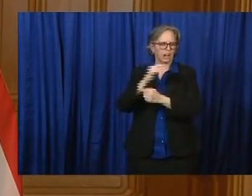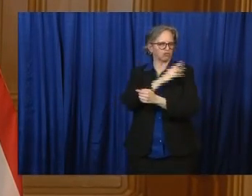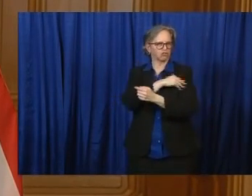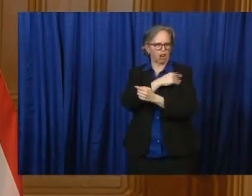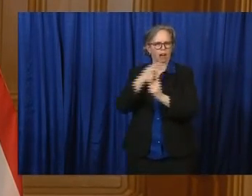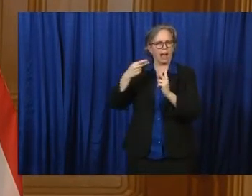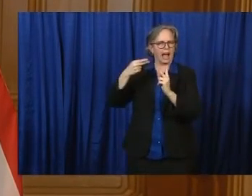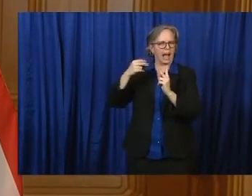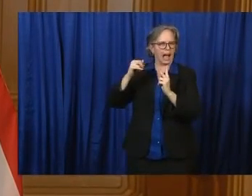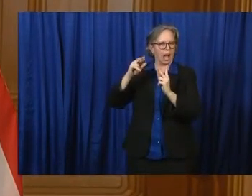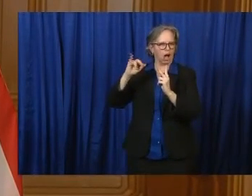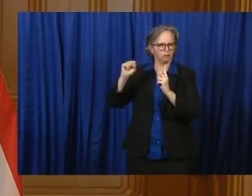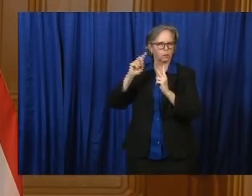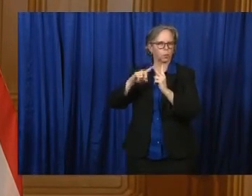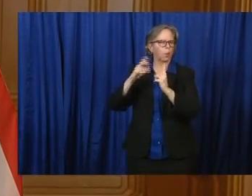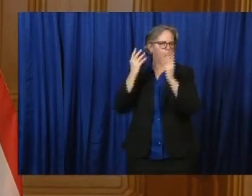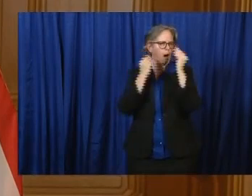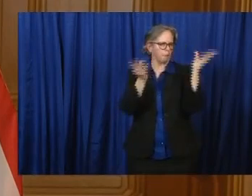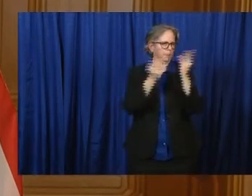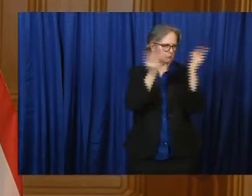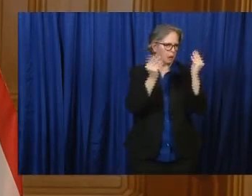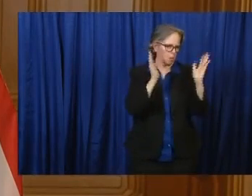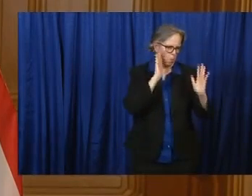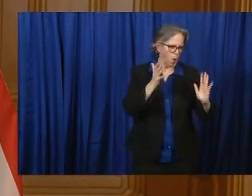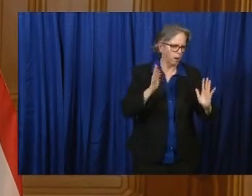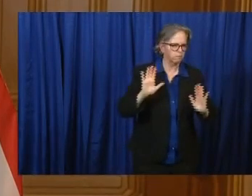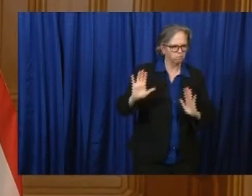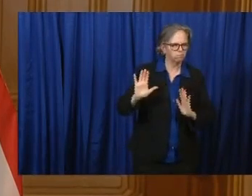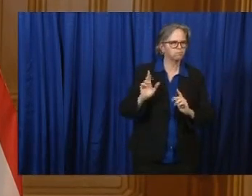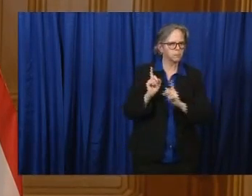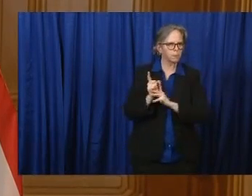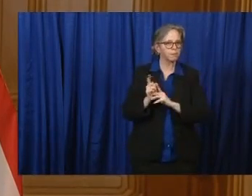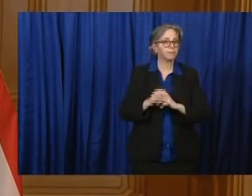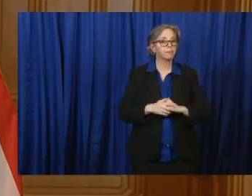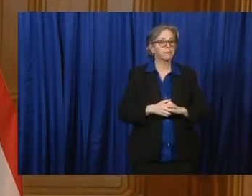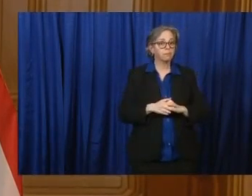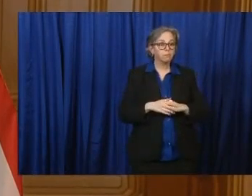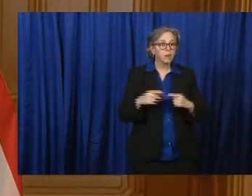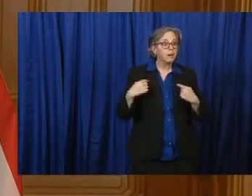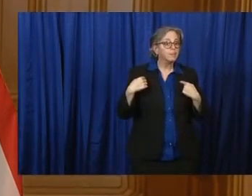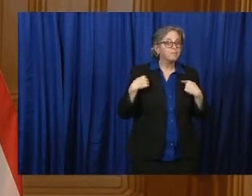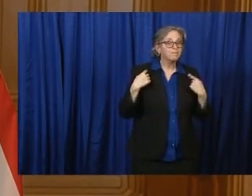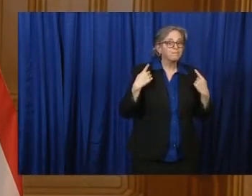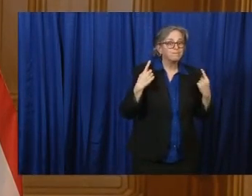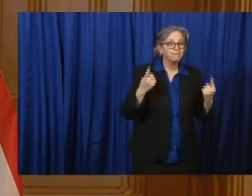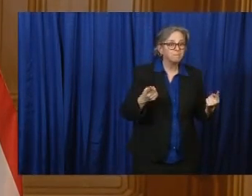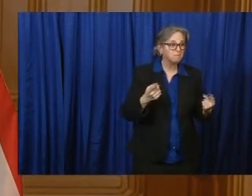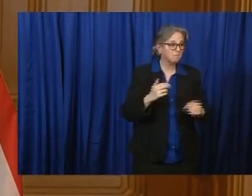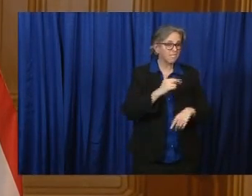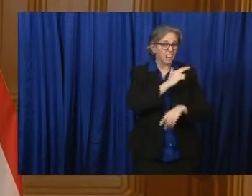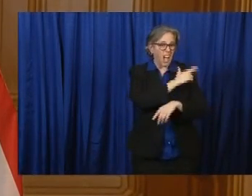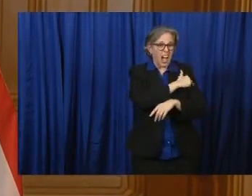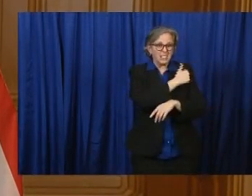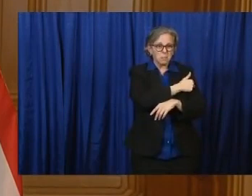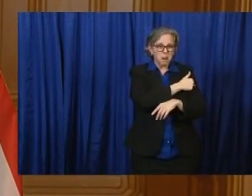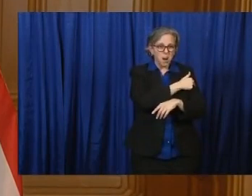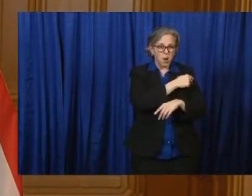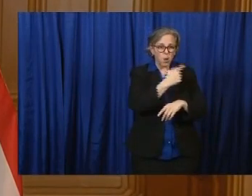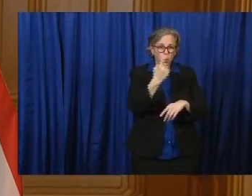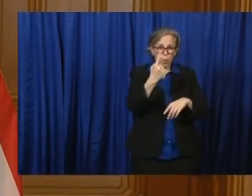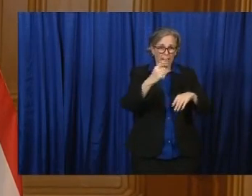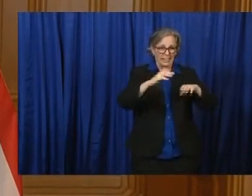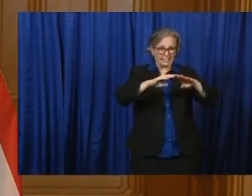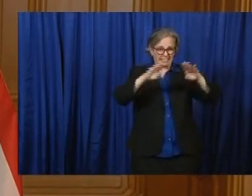update. We historically don't really have a hospital system in the state. We have hospital systems. What